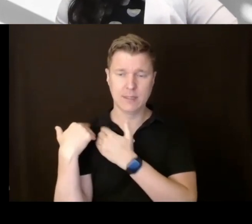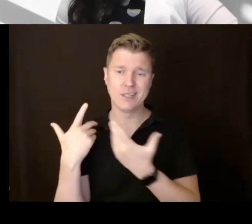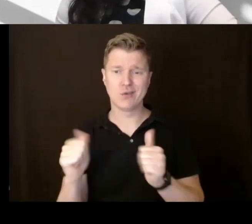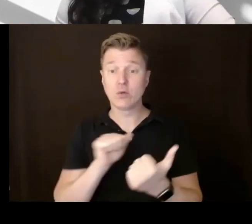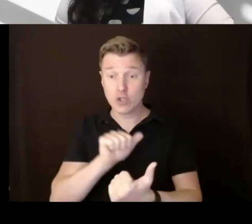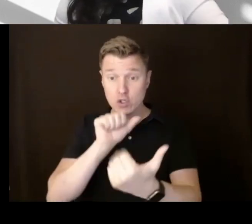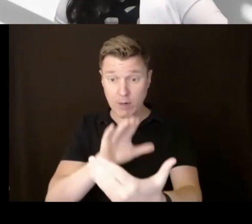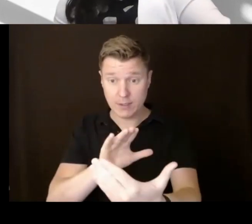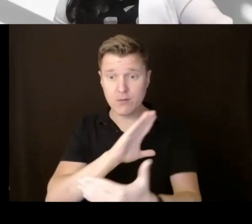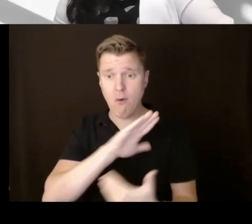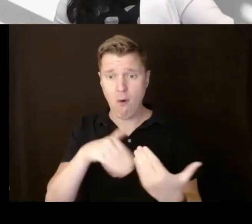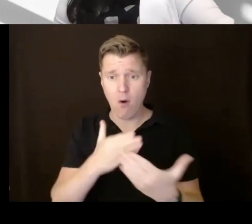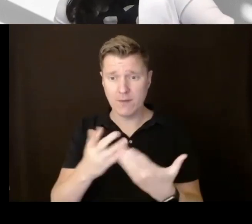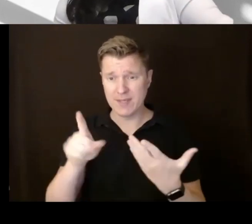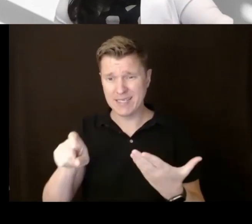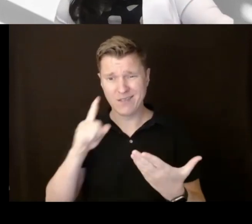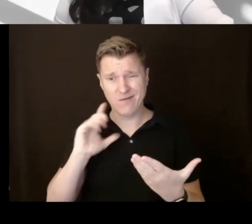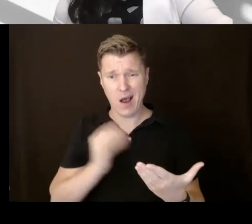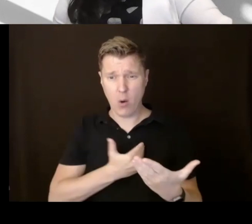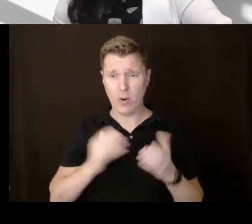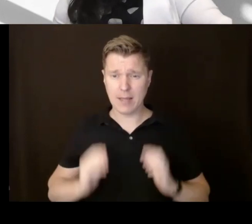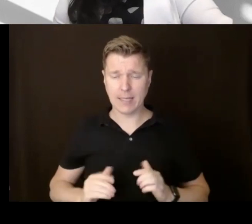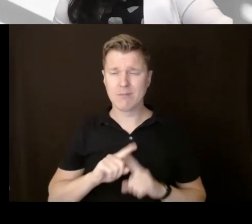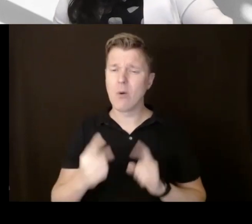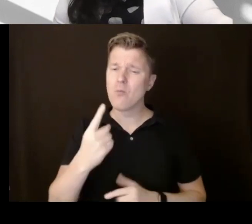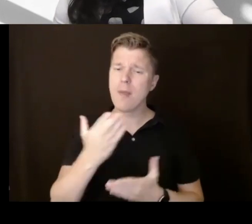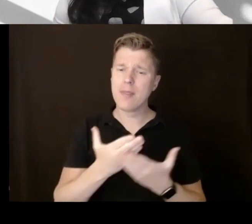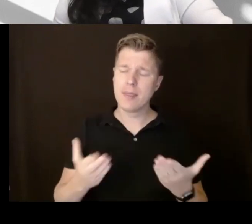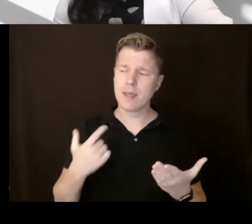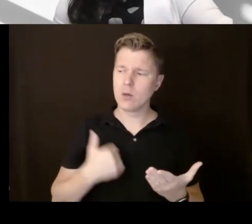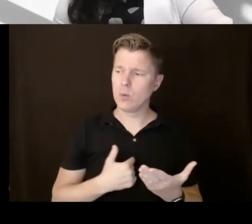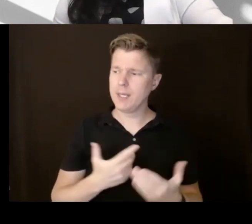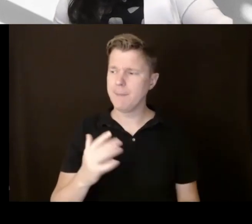the needs of our clients. But one of the things that we